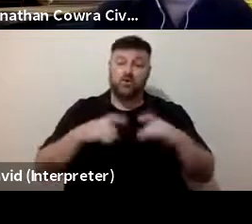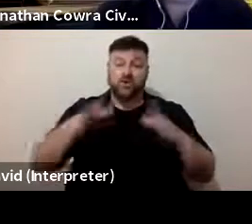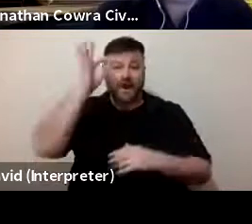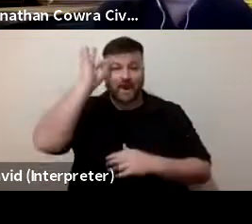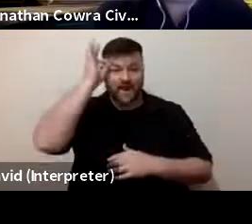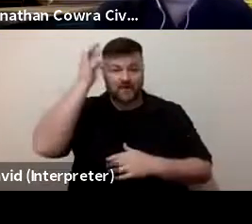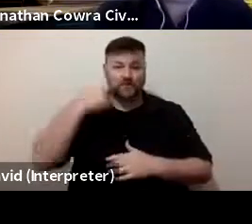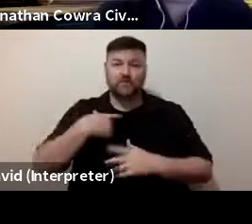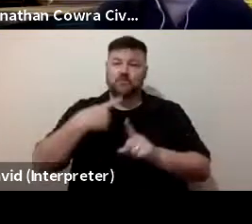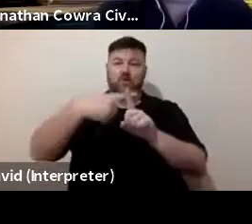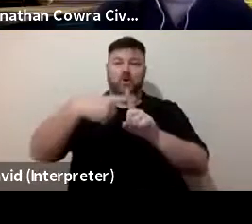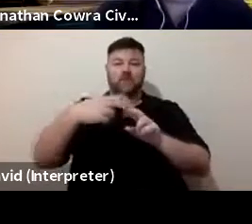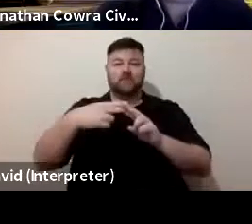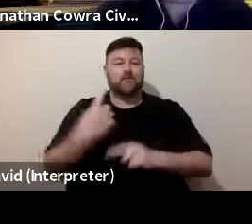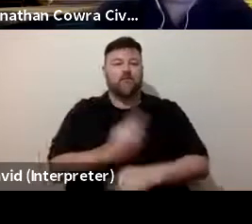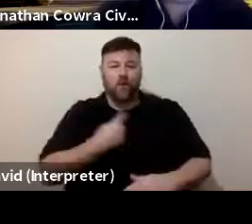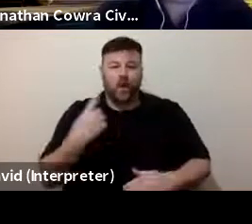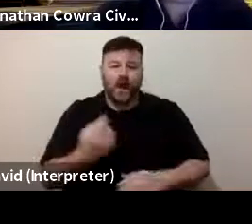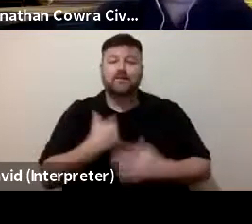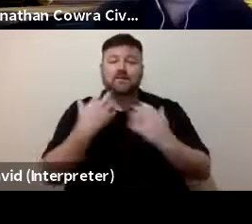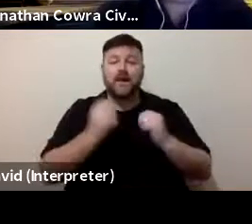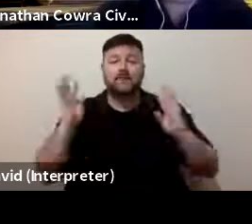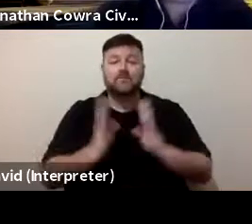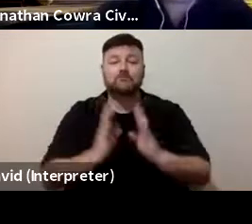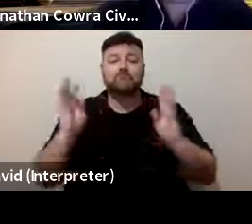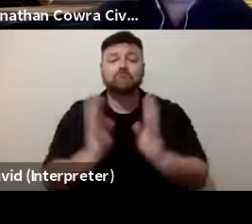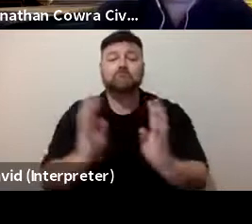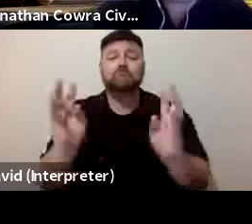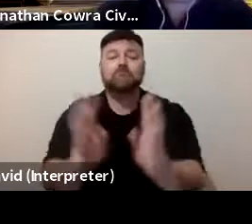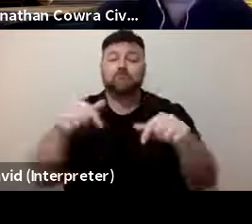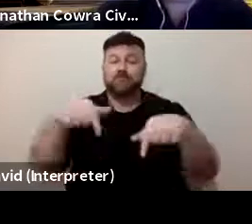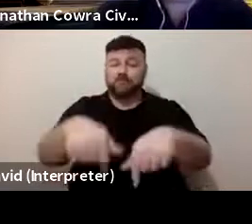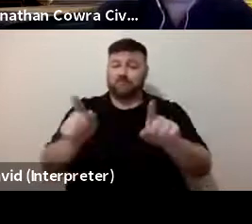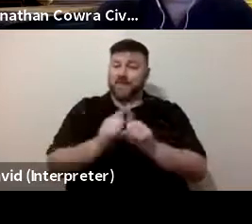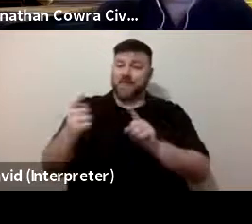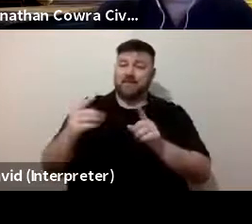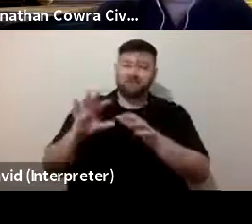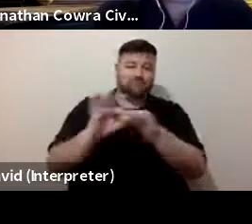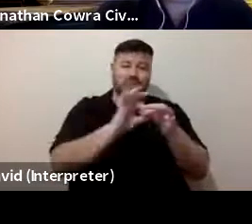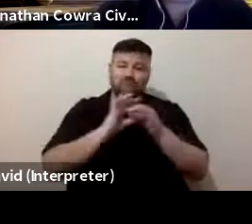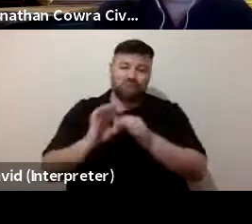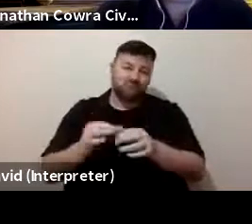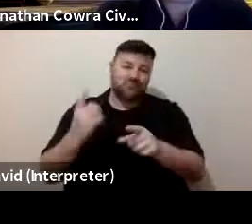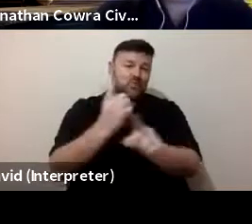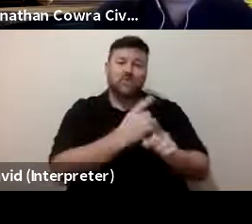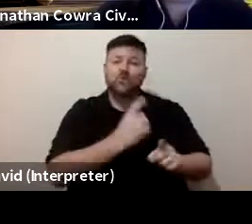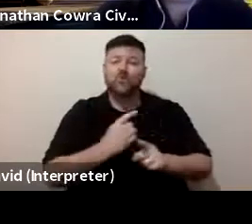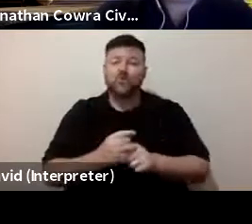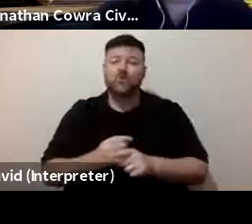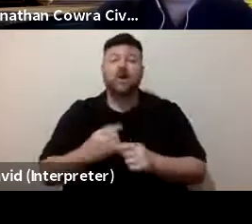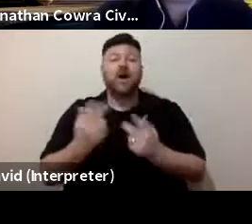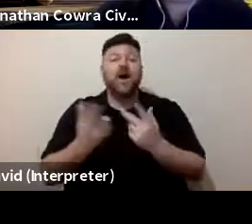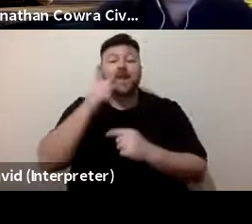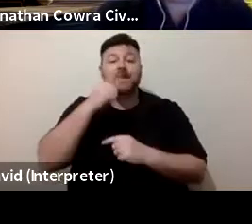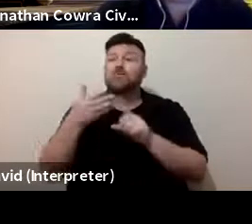bringing everybody together regularly to have conversations that we haven't had before, connecting us all who may have been too busy doing other sorts of meetings